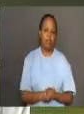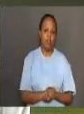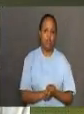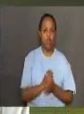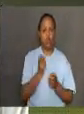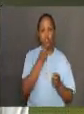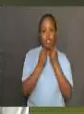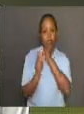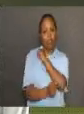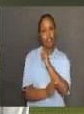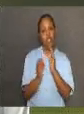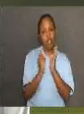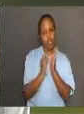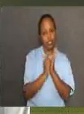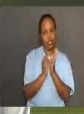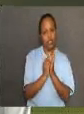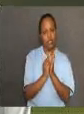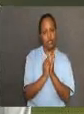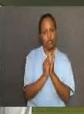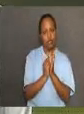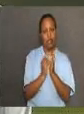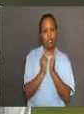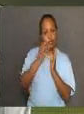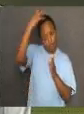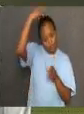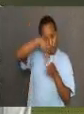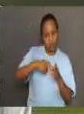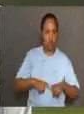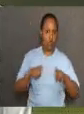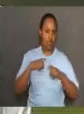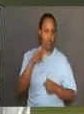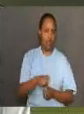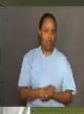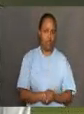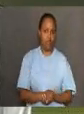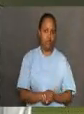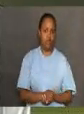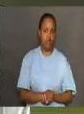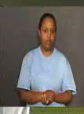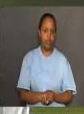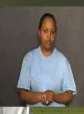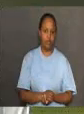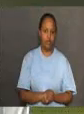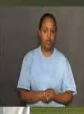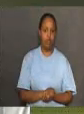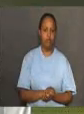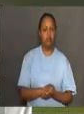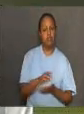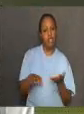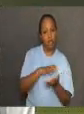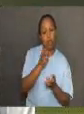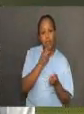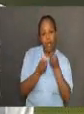Criminal law must uphold the Constitution, even in cases of terrible